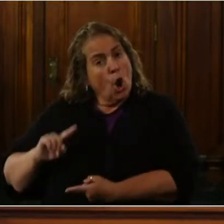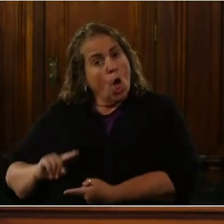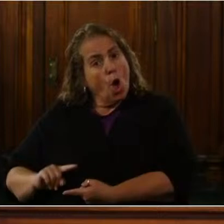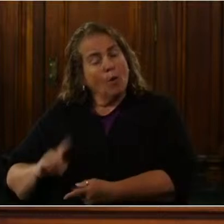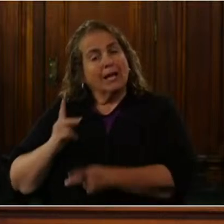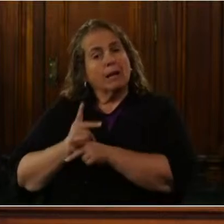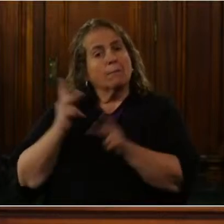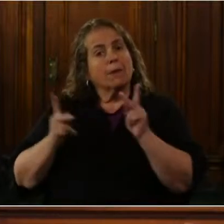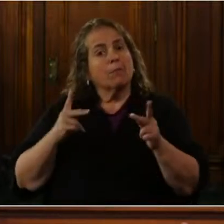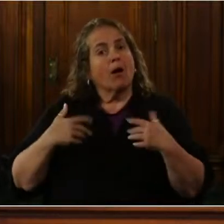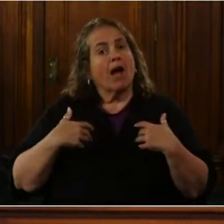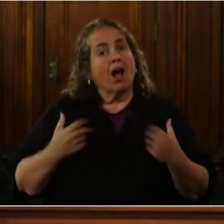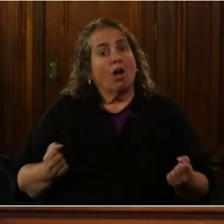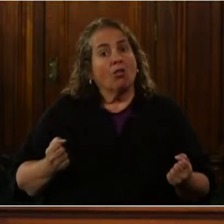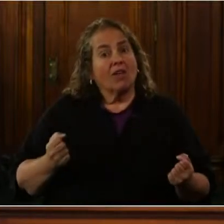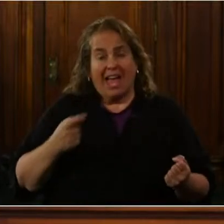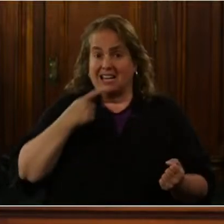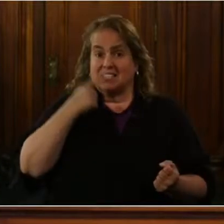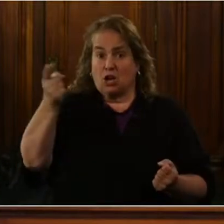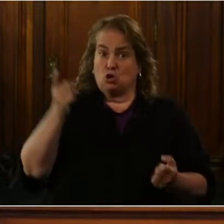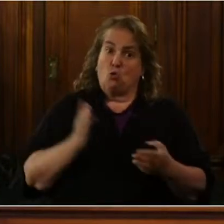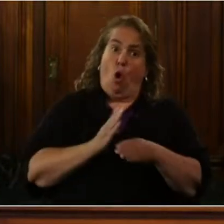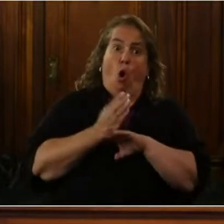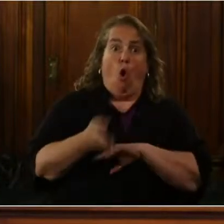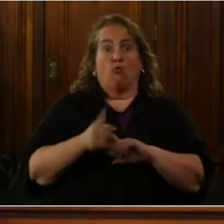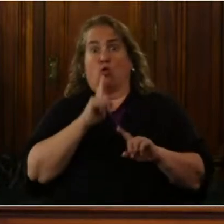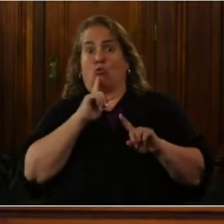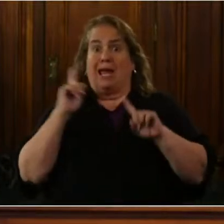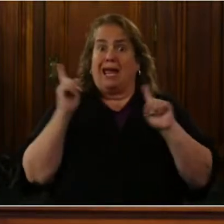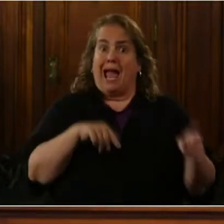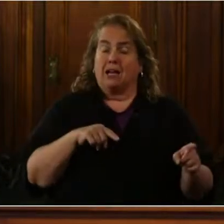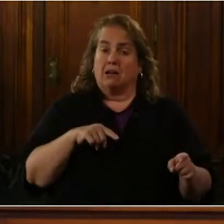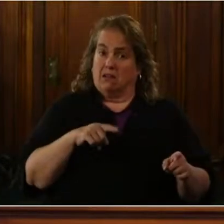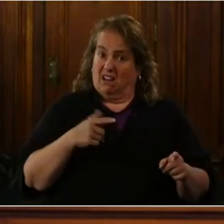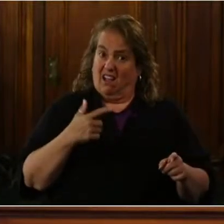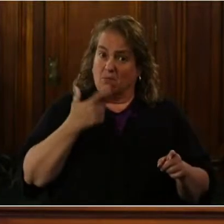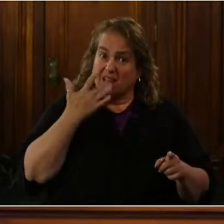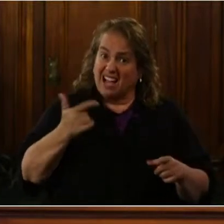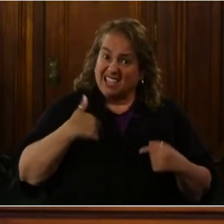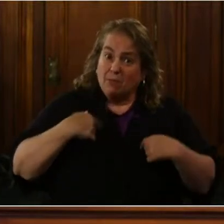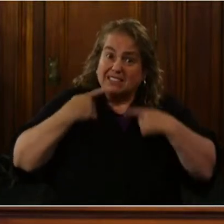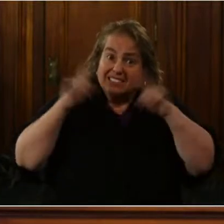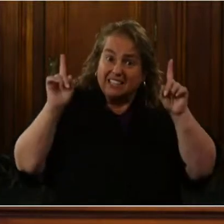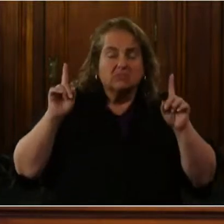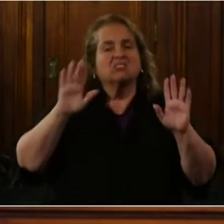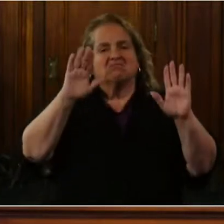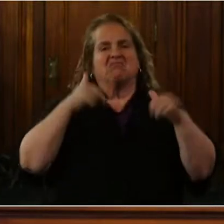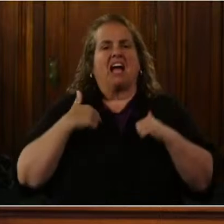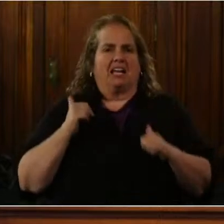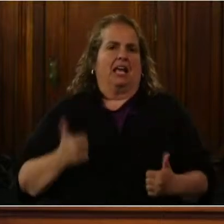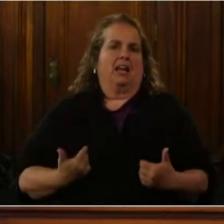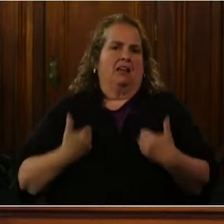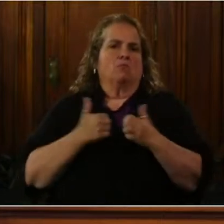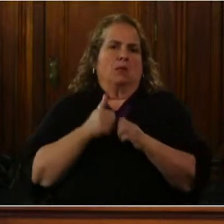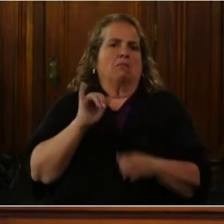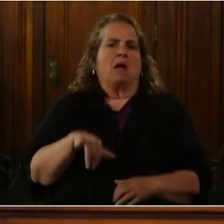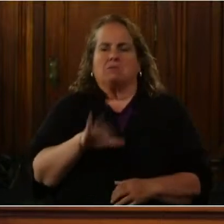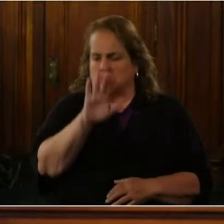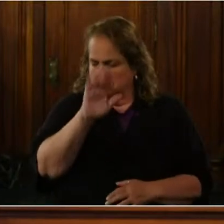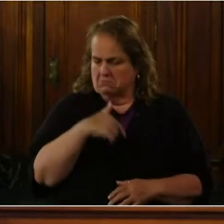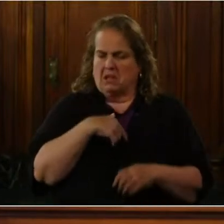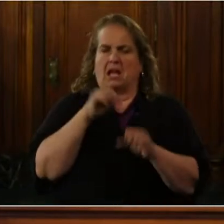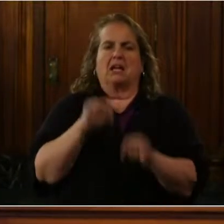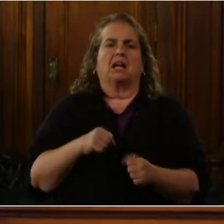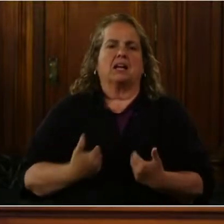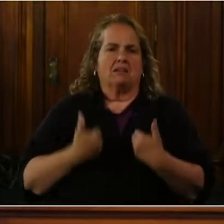want to say we overreacted because we were successful, I can live with that. I can absolutely live with that.